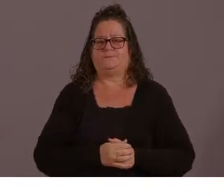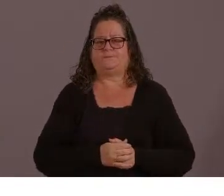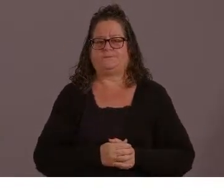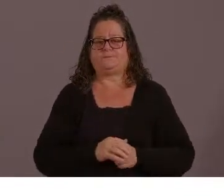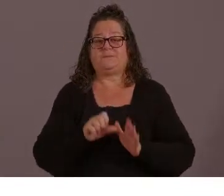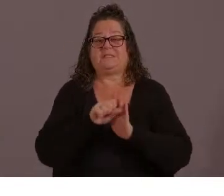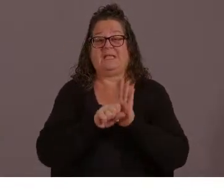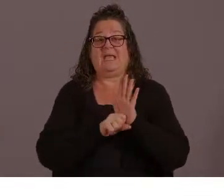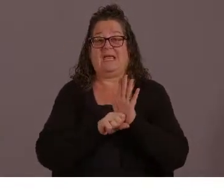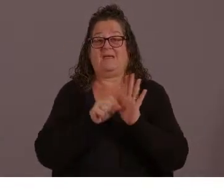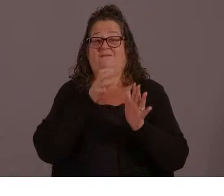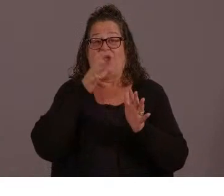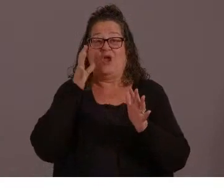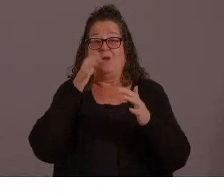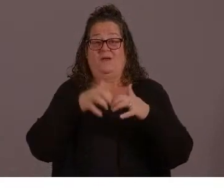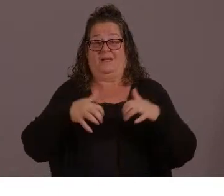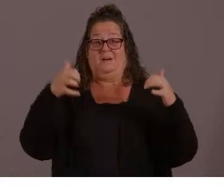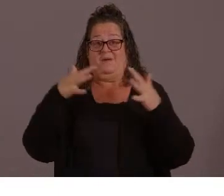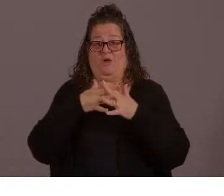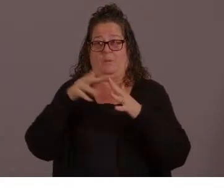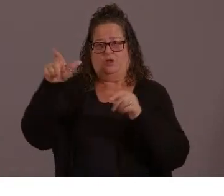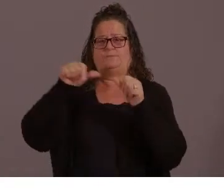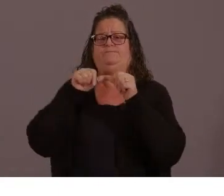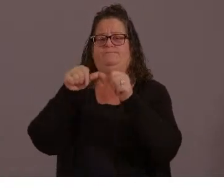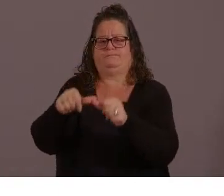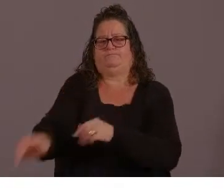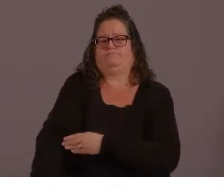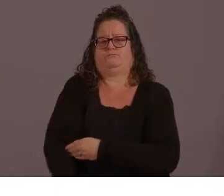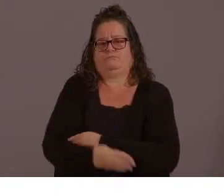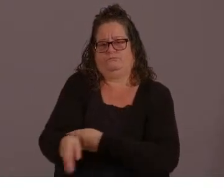of approximately 500 shots an hour.